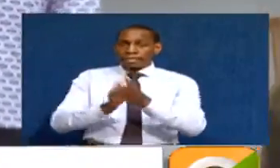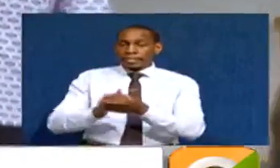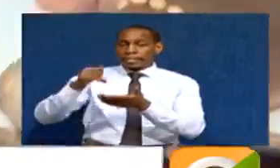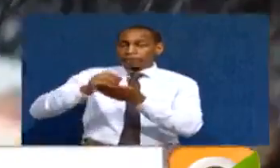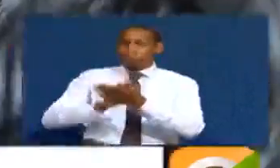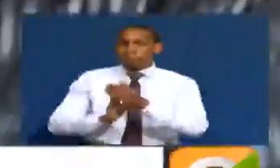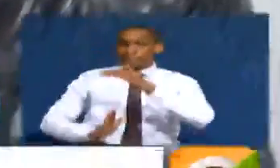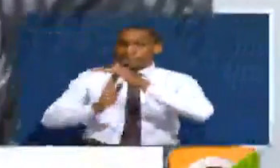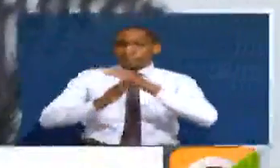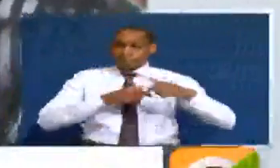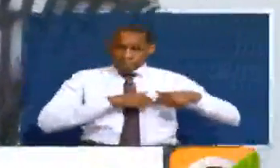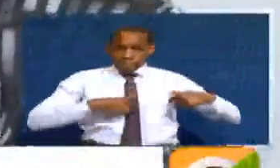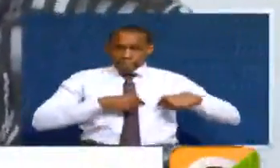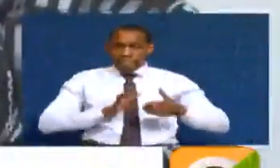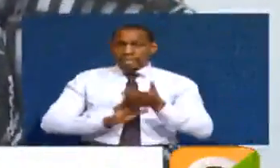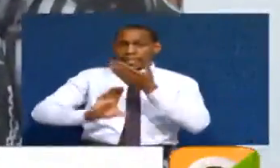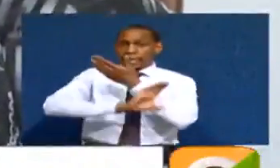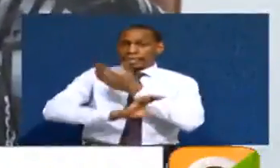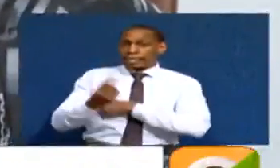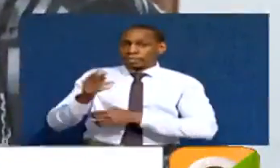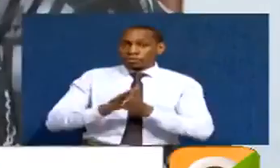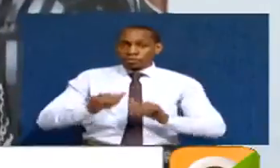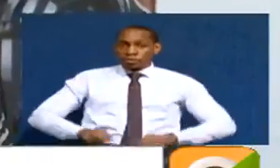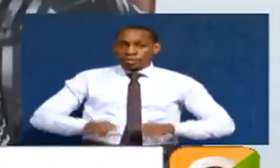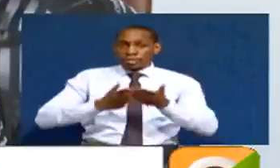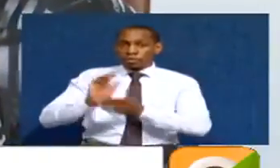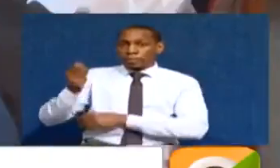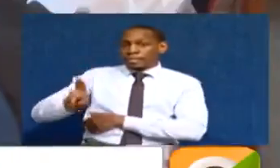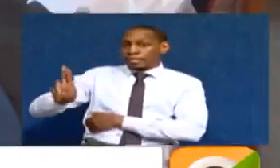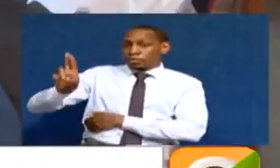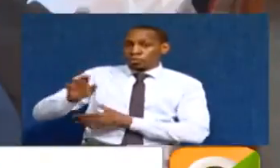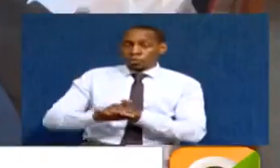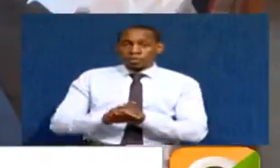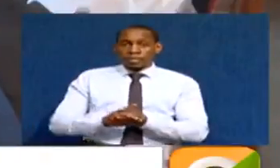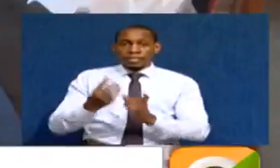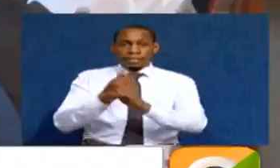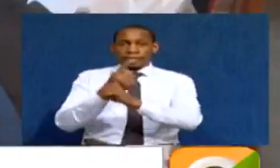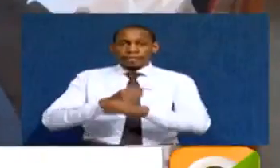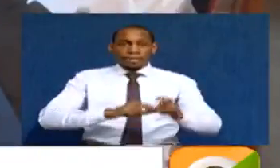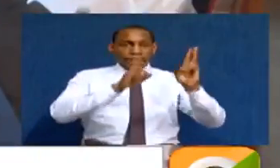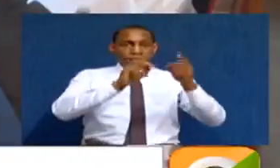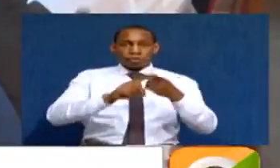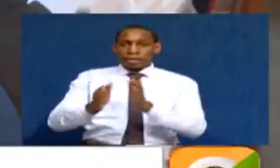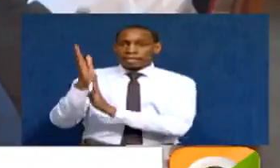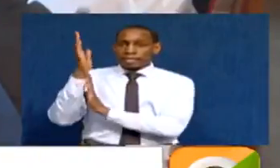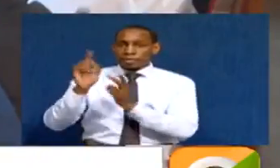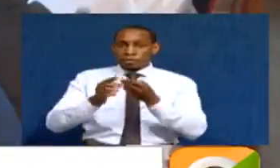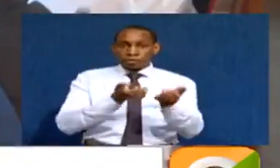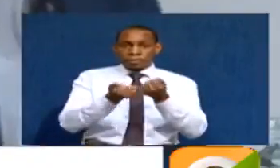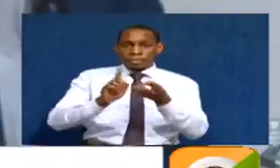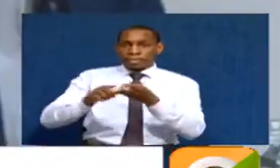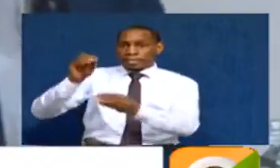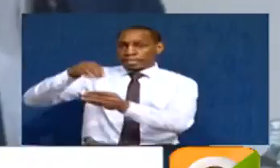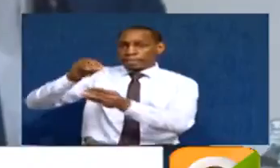together high-level delegations from the two countries, chaired by President Uhuru Kenyatta, saw different issues including security, trade